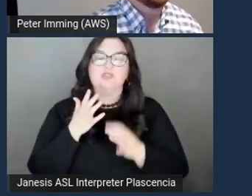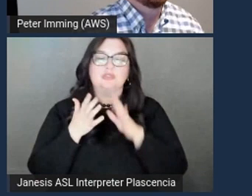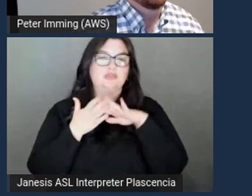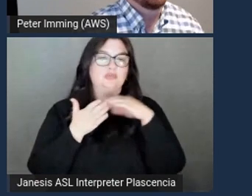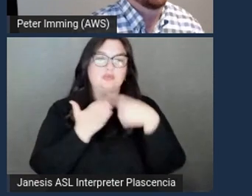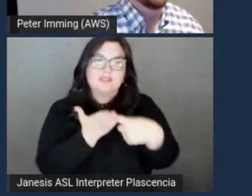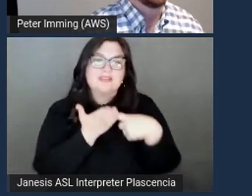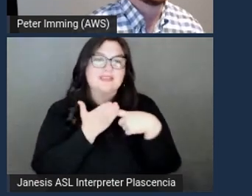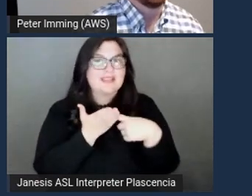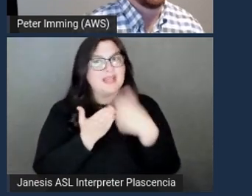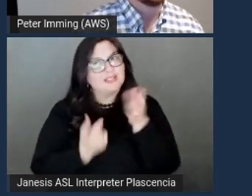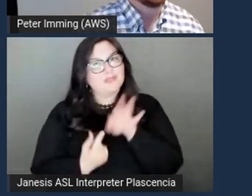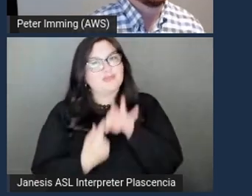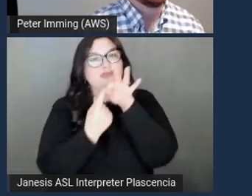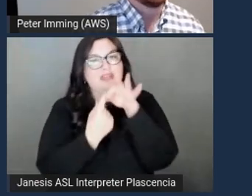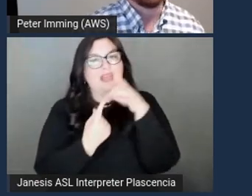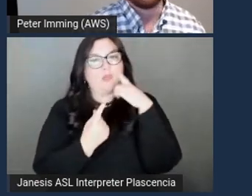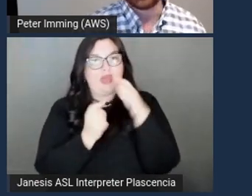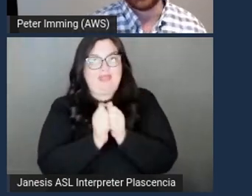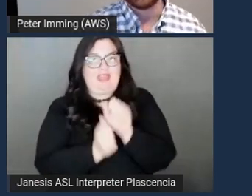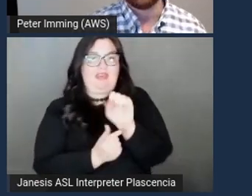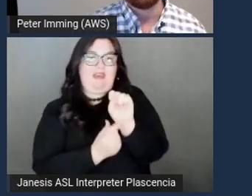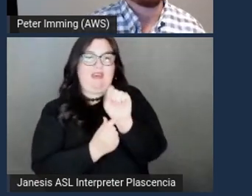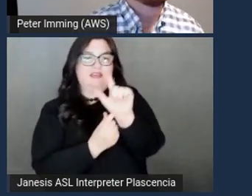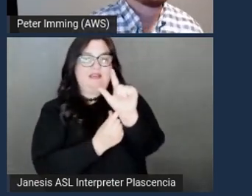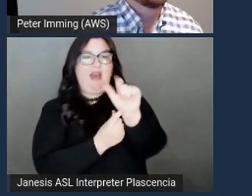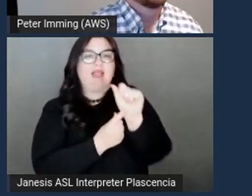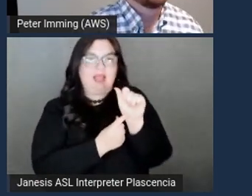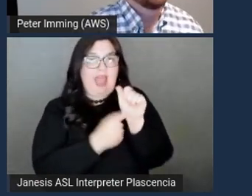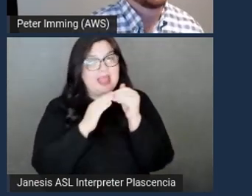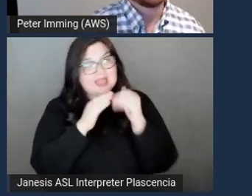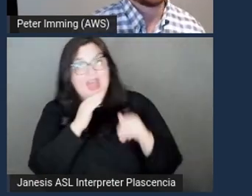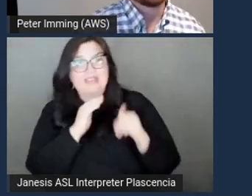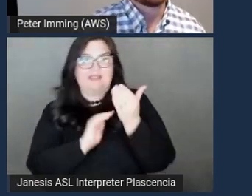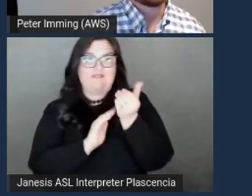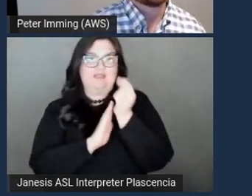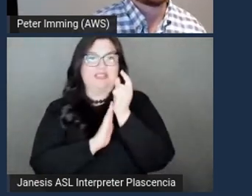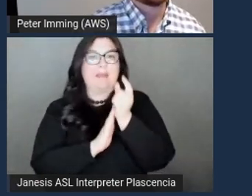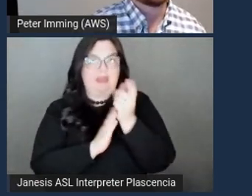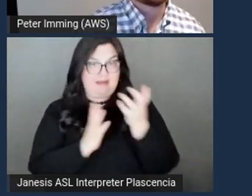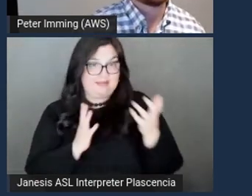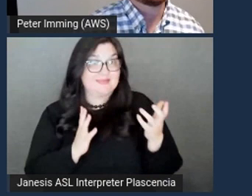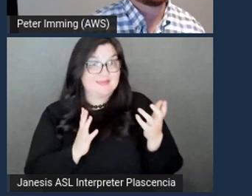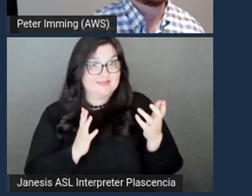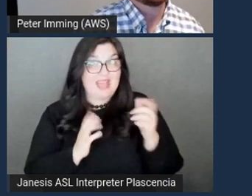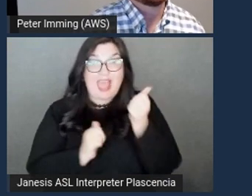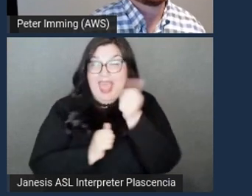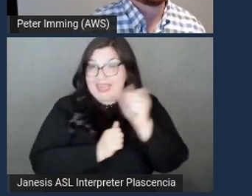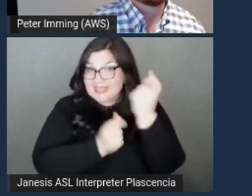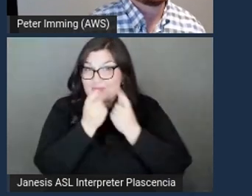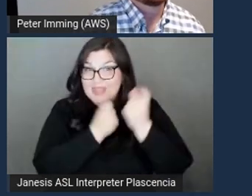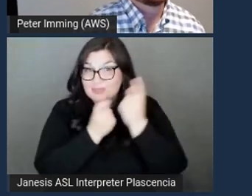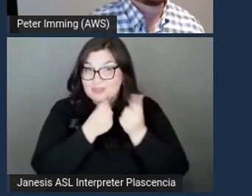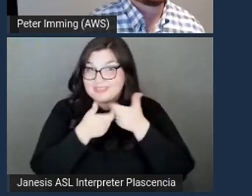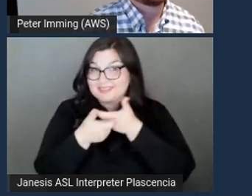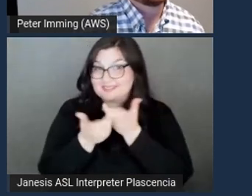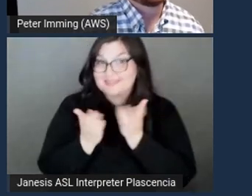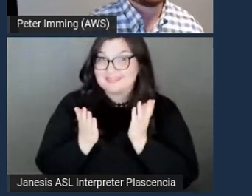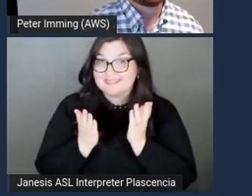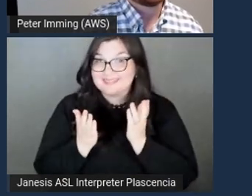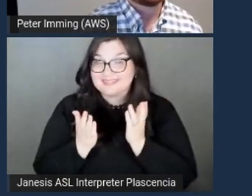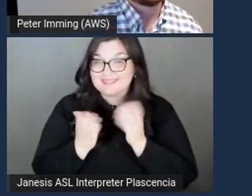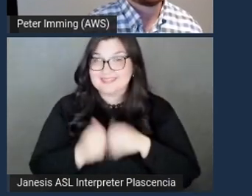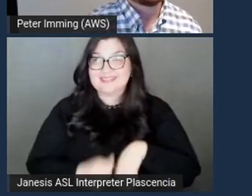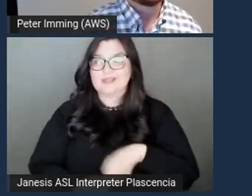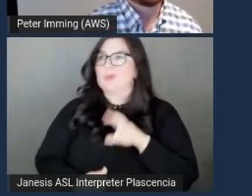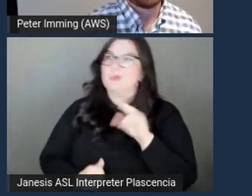unique with that SLA on top of the replication. Wonderful. Any questions about these? Yeah. No, this